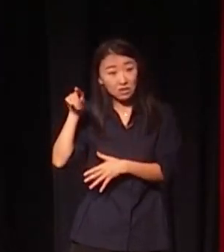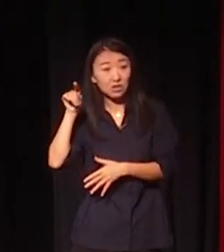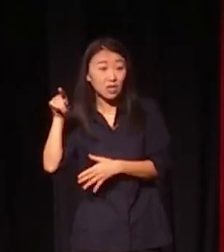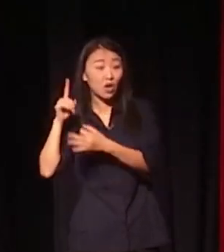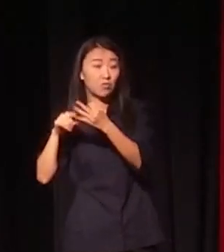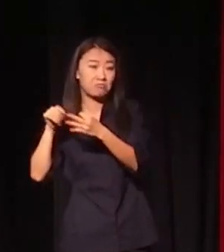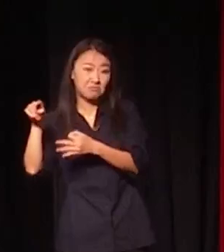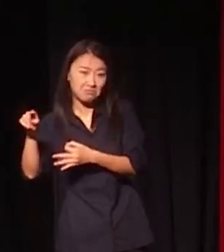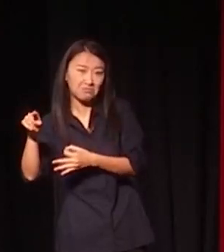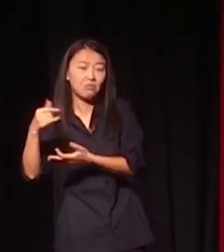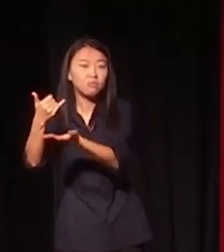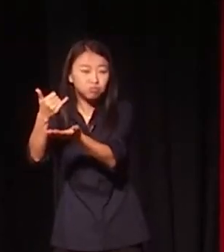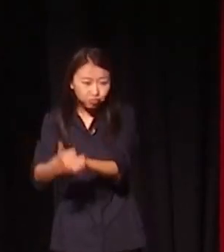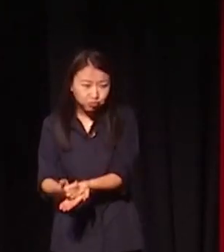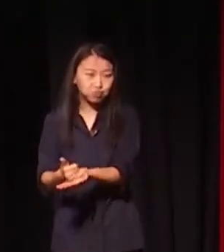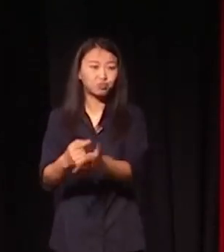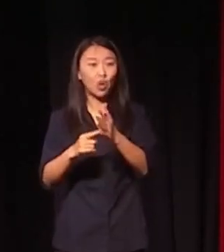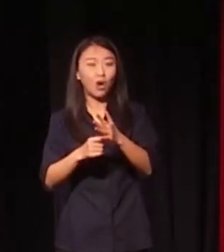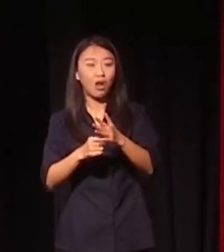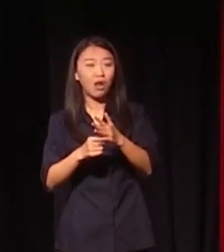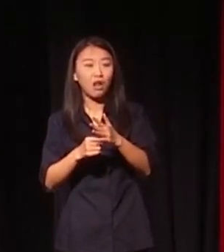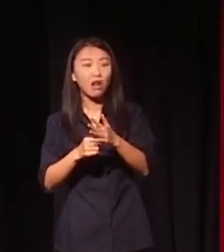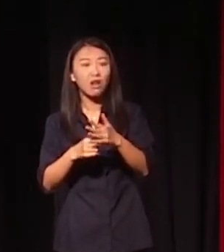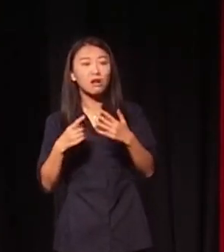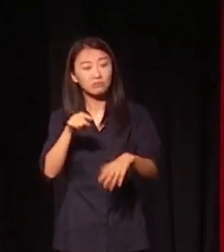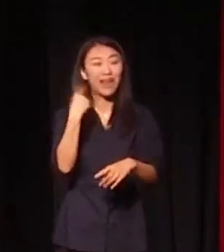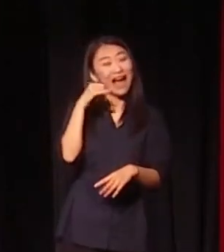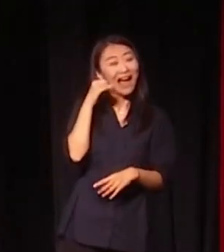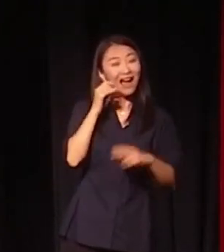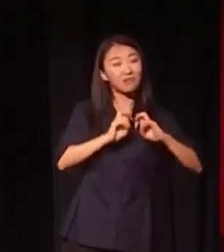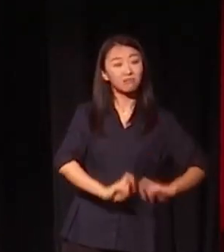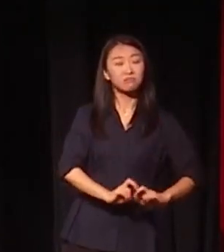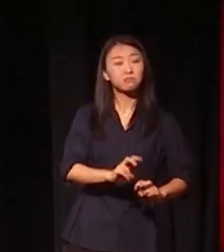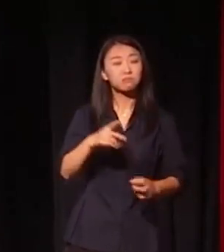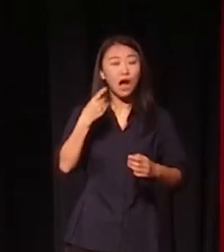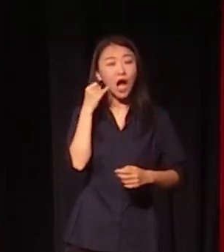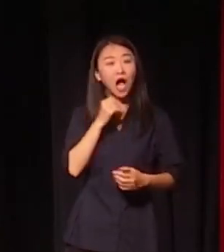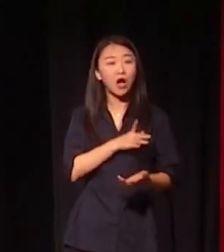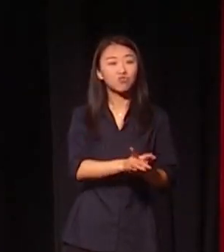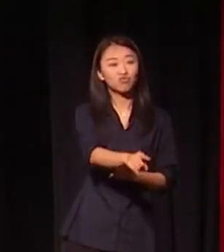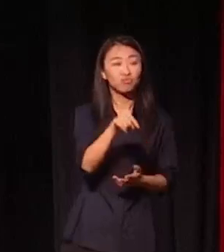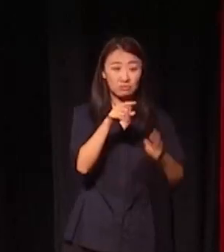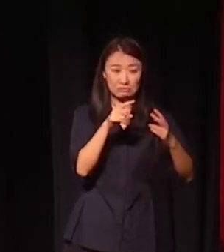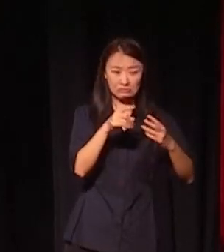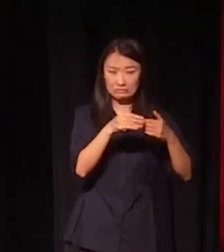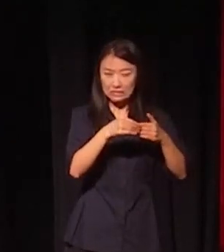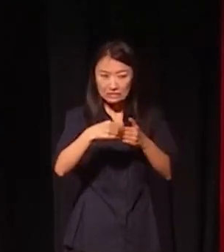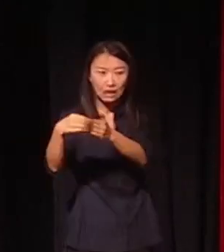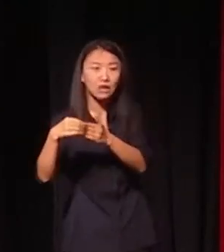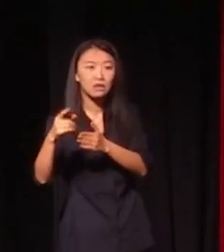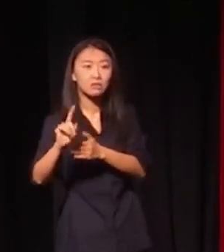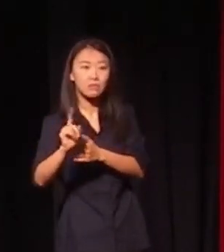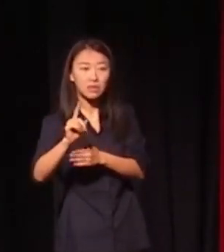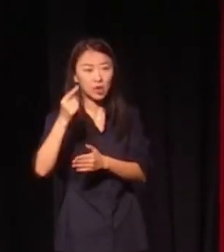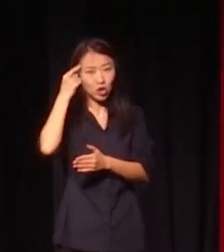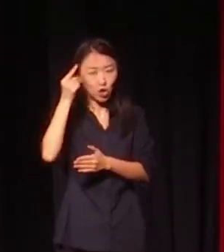the Netherlands, is actually one of the sort of lead. She's a deaf scholar herself, and she's one of the leading scholars now, really starting